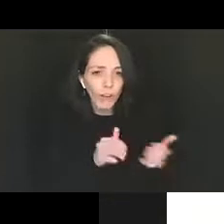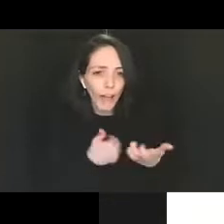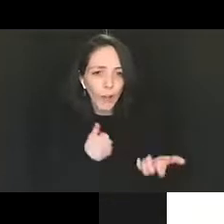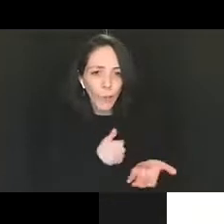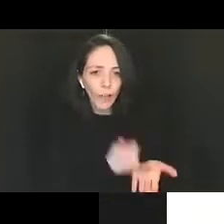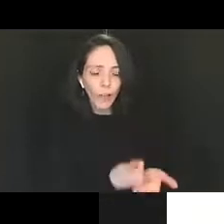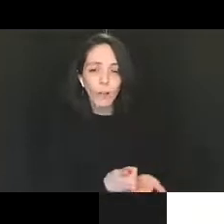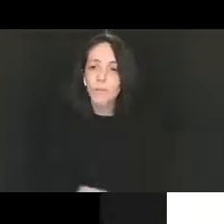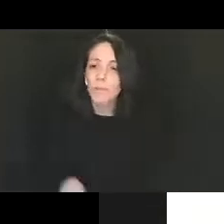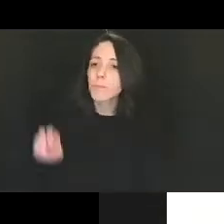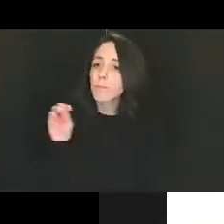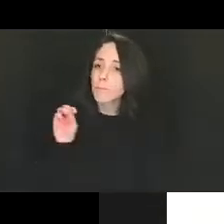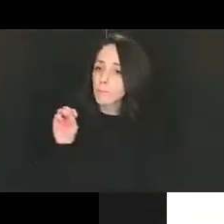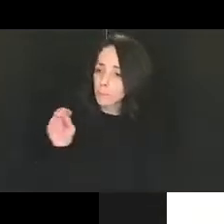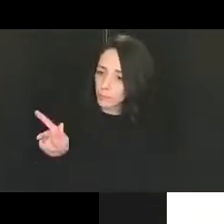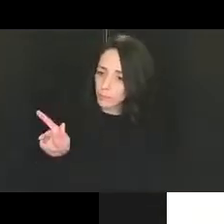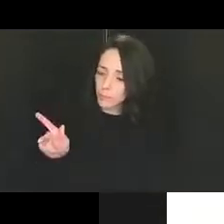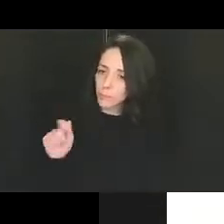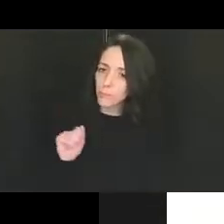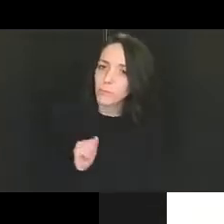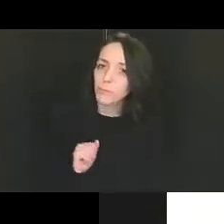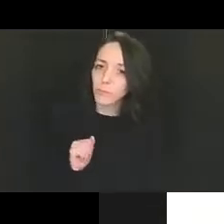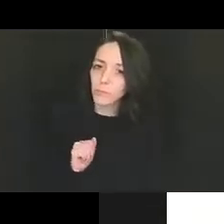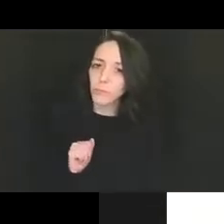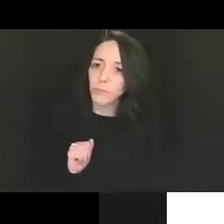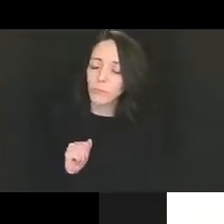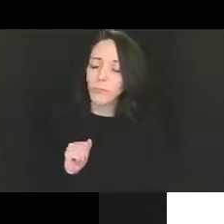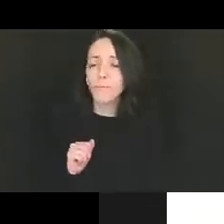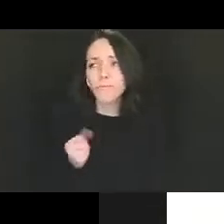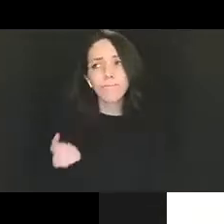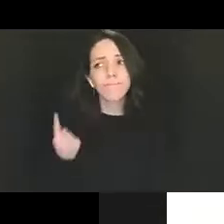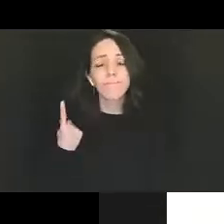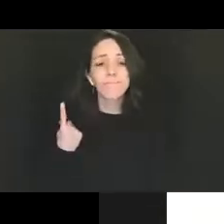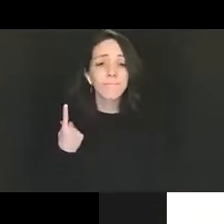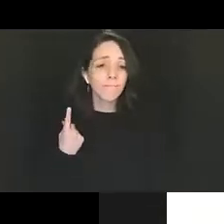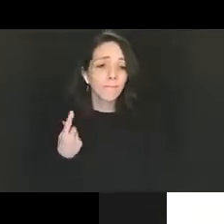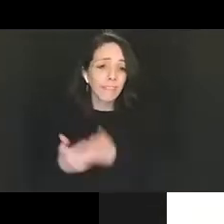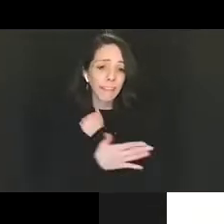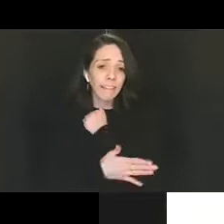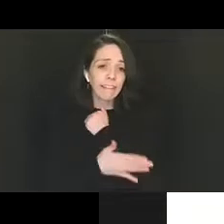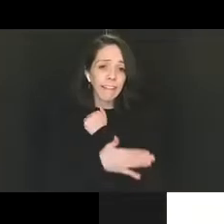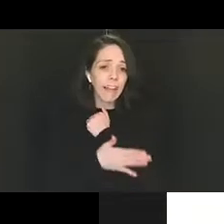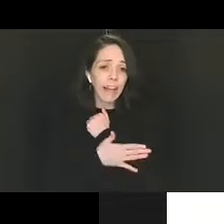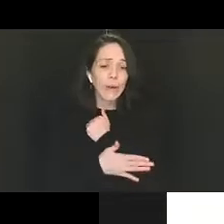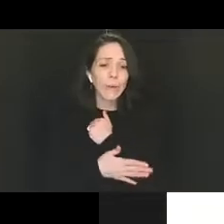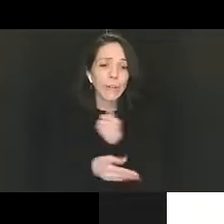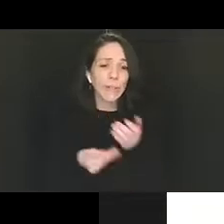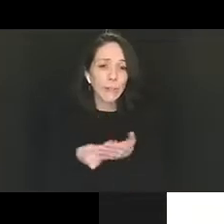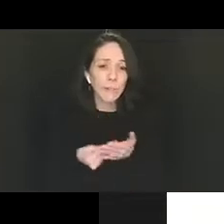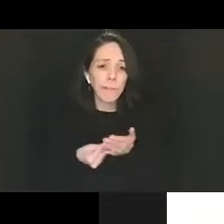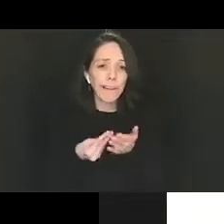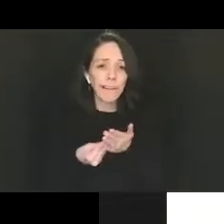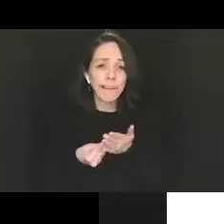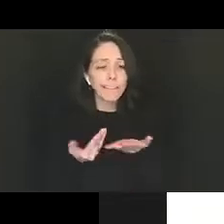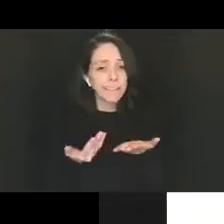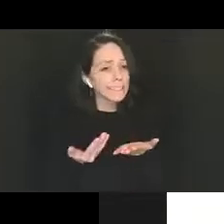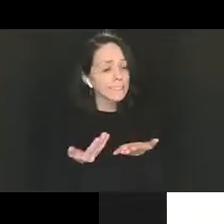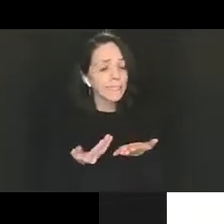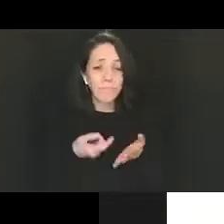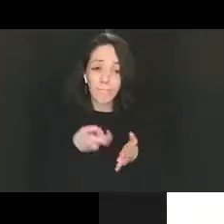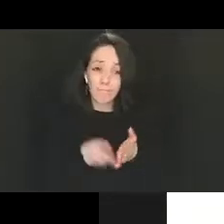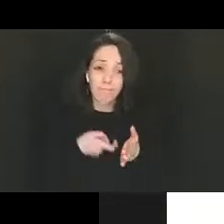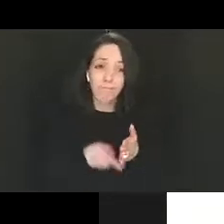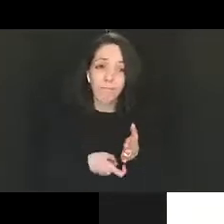Okay. You know, it's costing the county money not to have these clear and objective standards and some